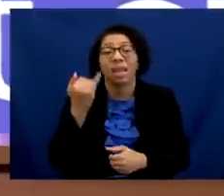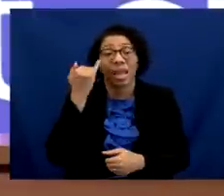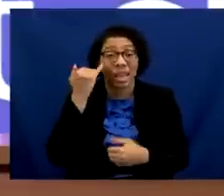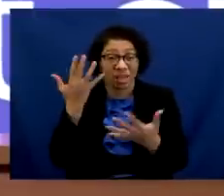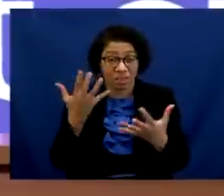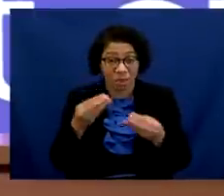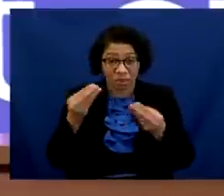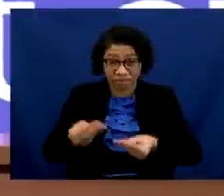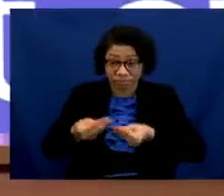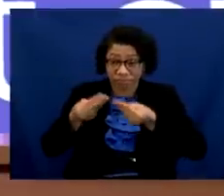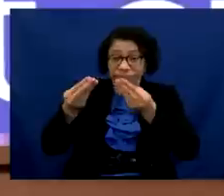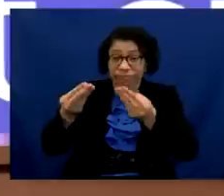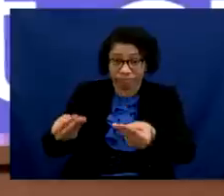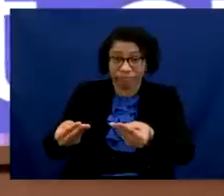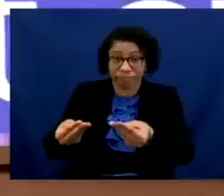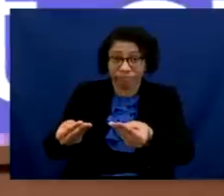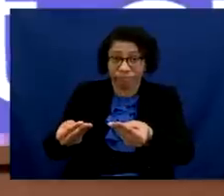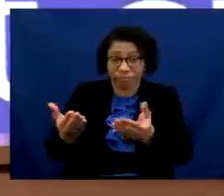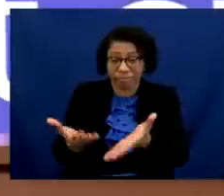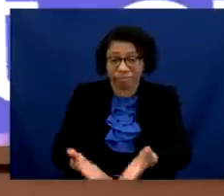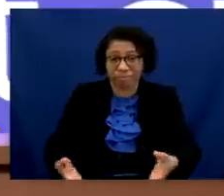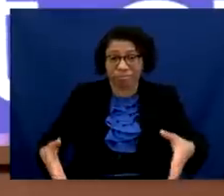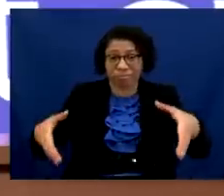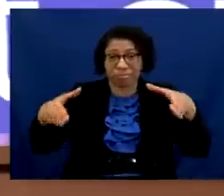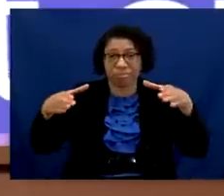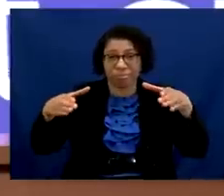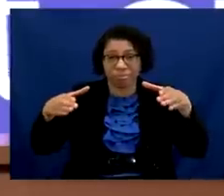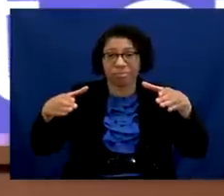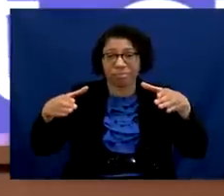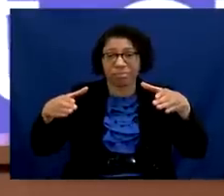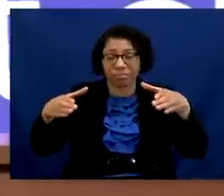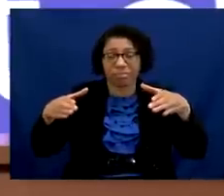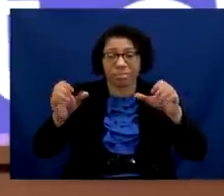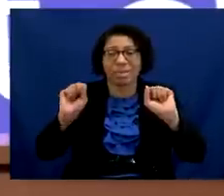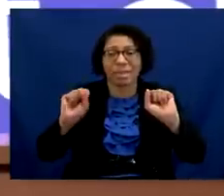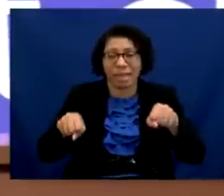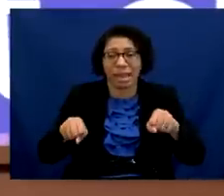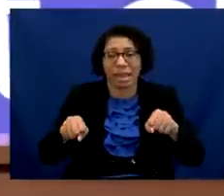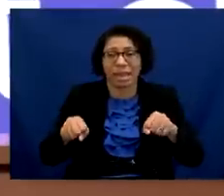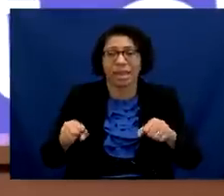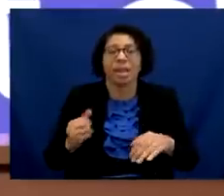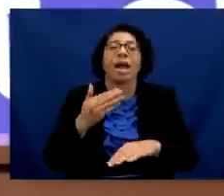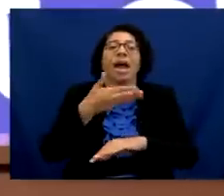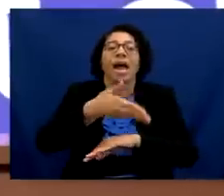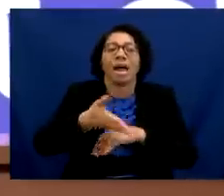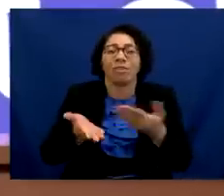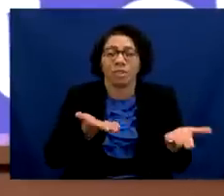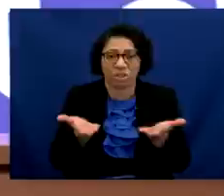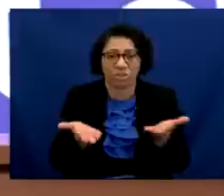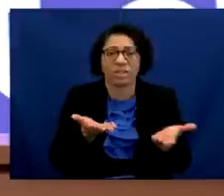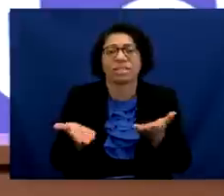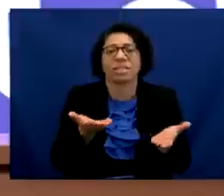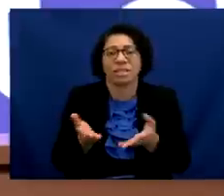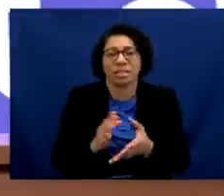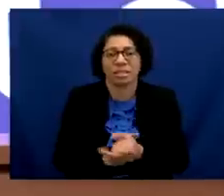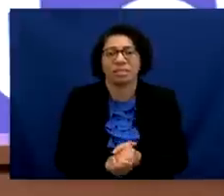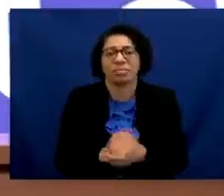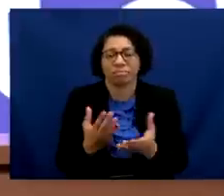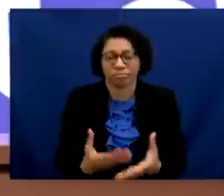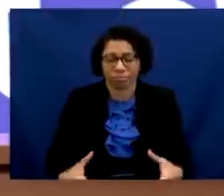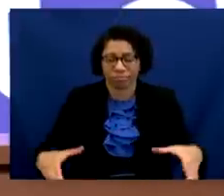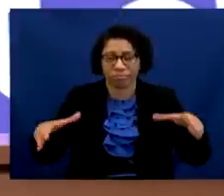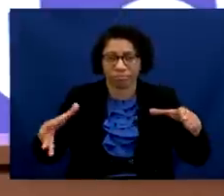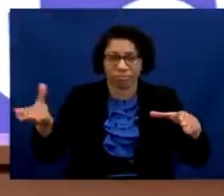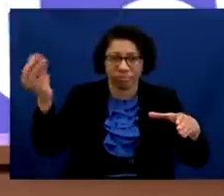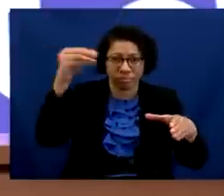course, we'll be a leader, probably Deacon Omar Reed, Trustee Reed, will be in the atrium ready to receive your gifts